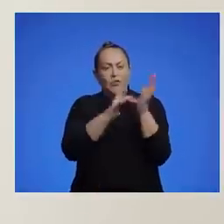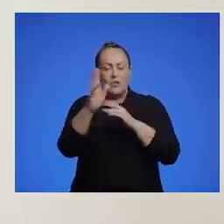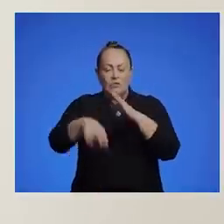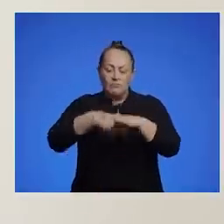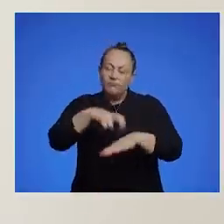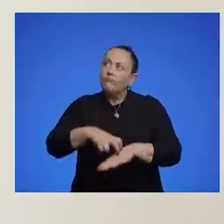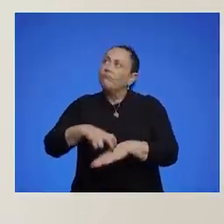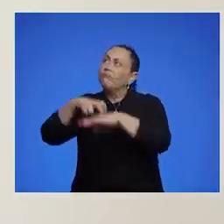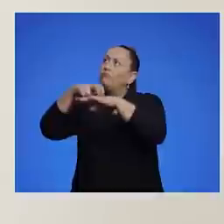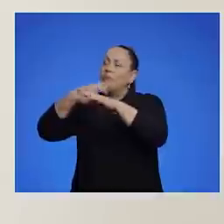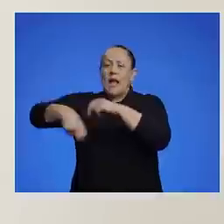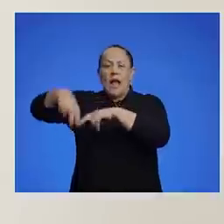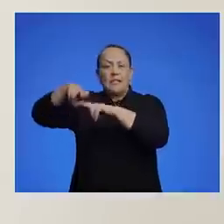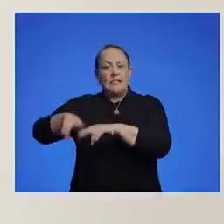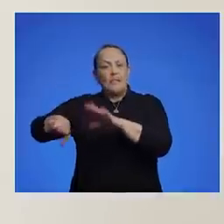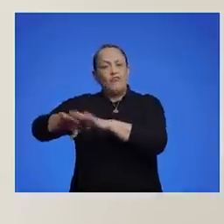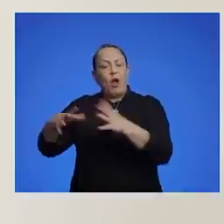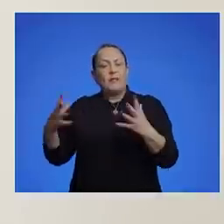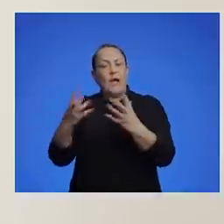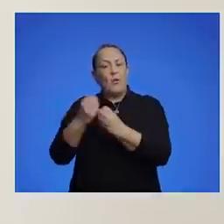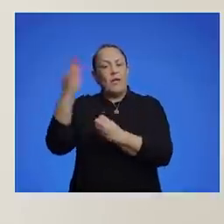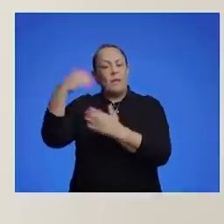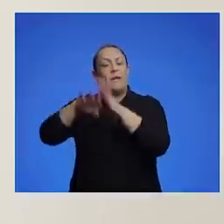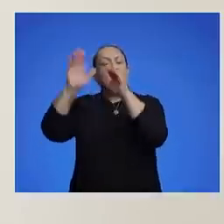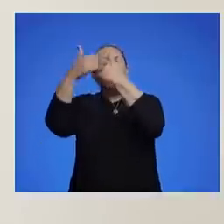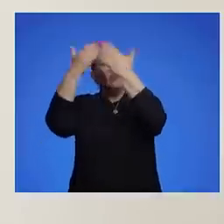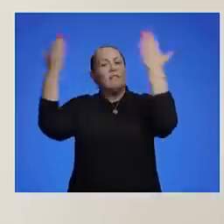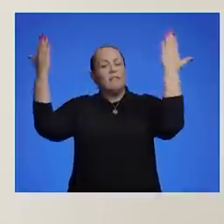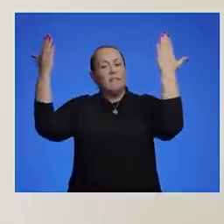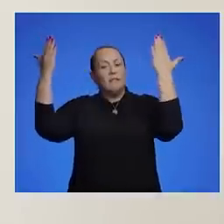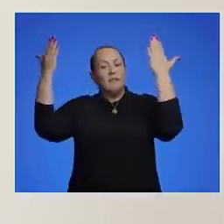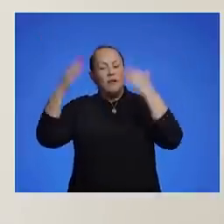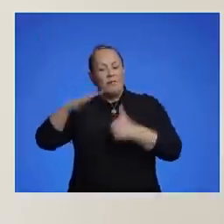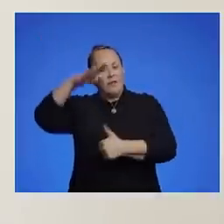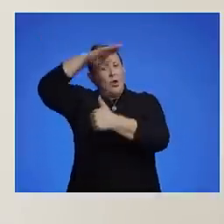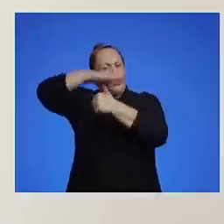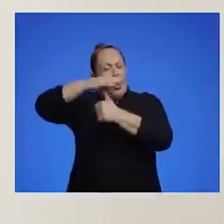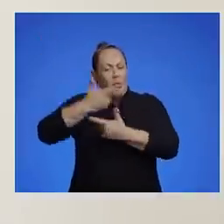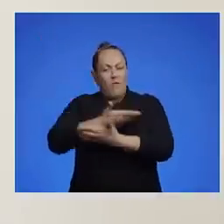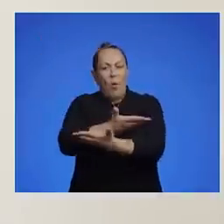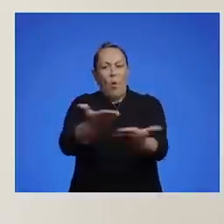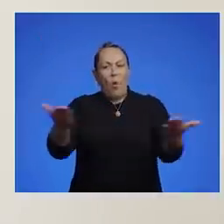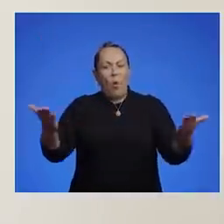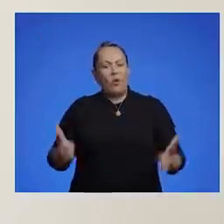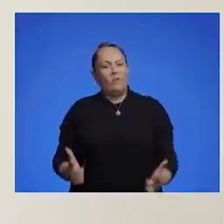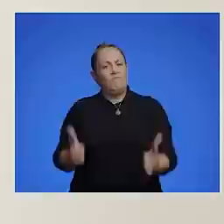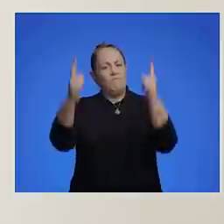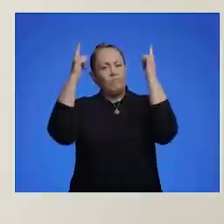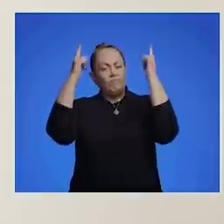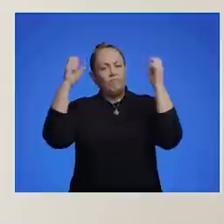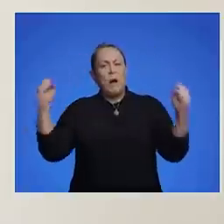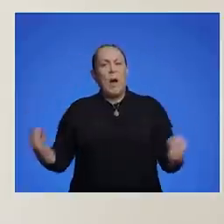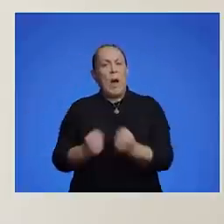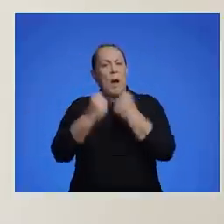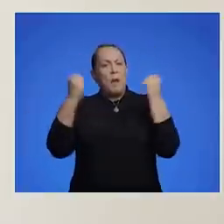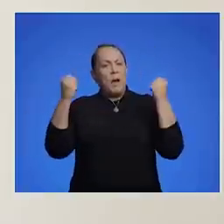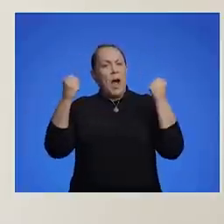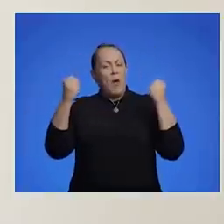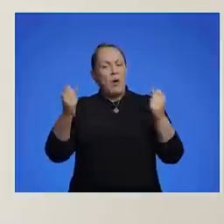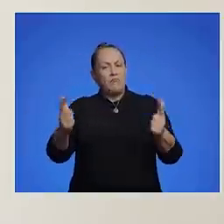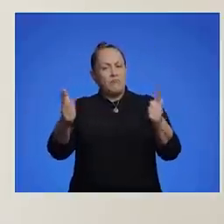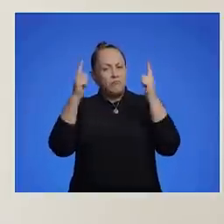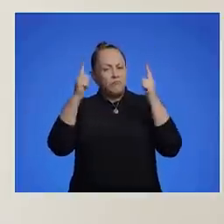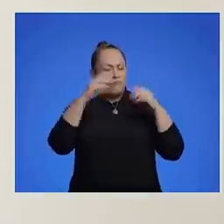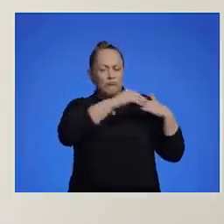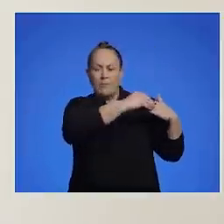from the dead and to make him sit at the right hand in heaven, far above every sovereignty, authority,